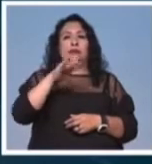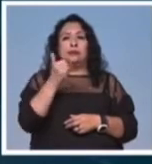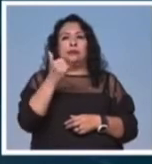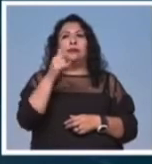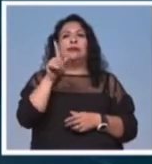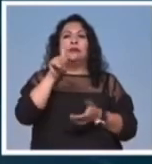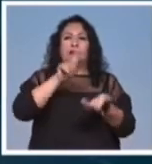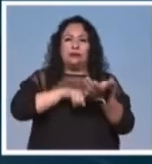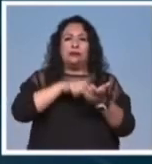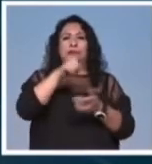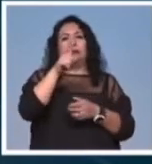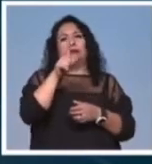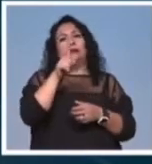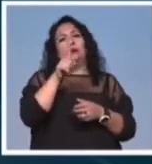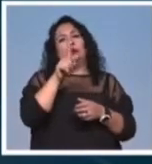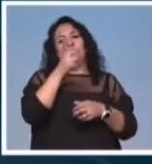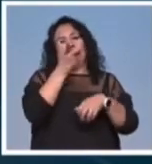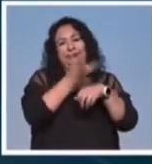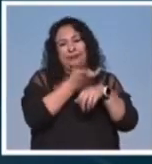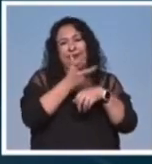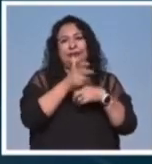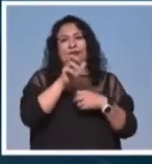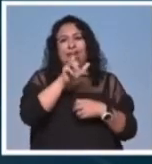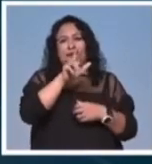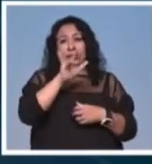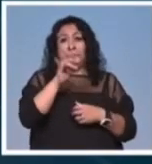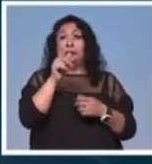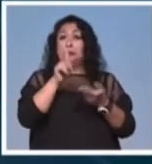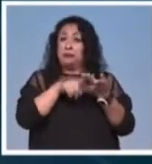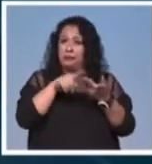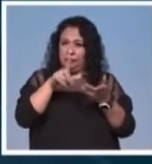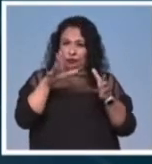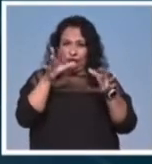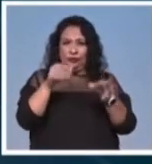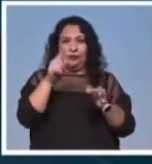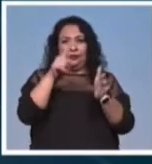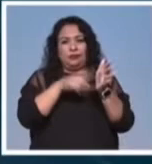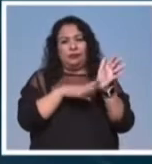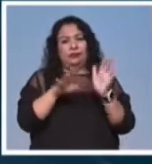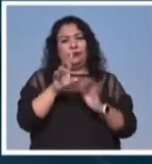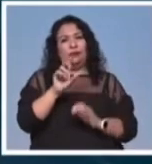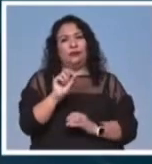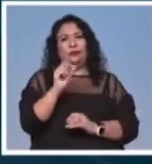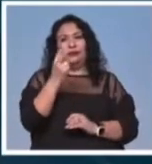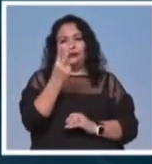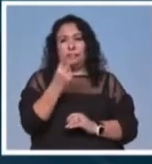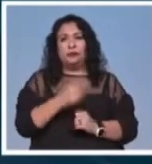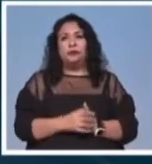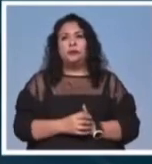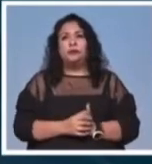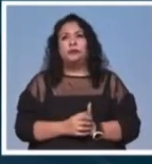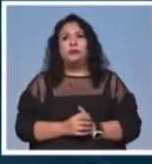de la United States Army Band Pershing Sound, que a su vez fue fundada en 1922.